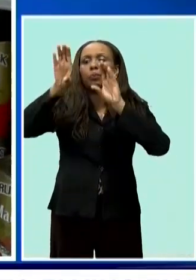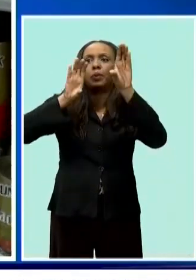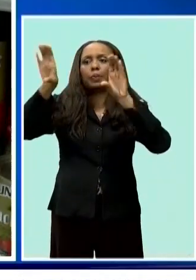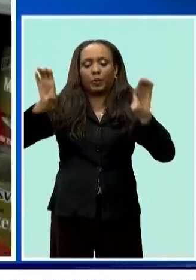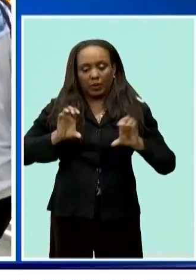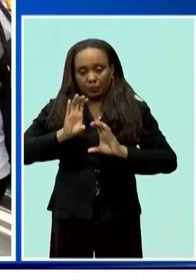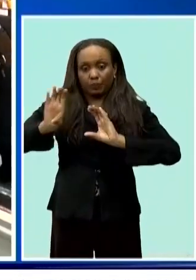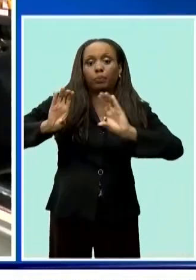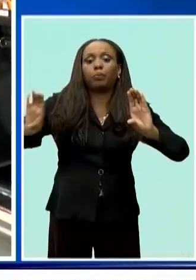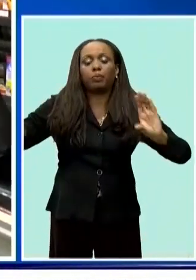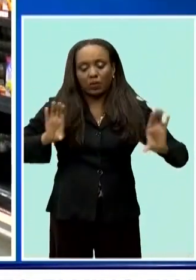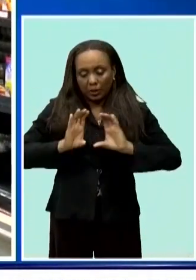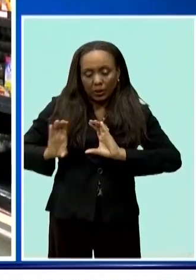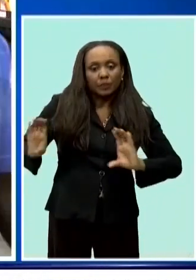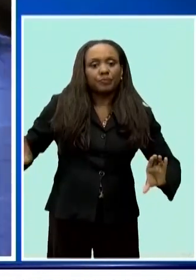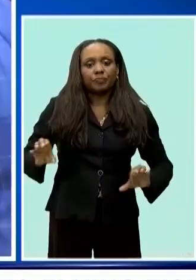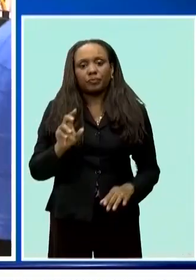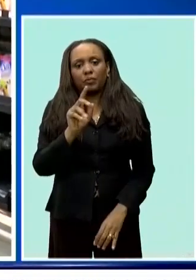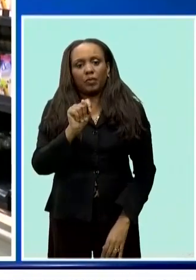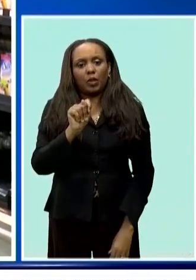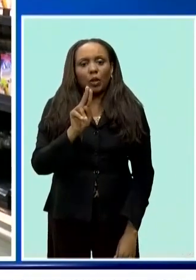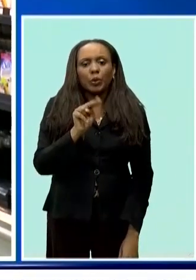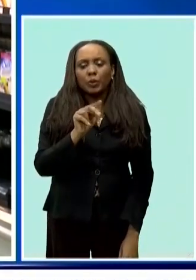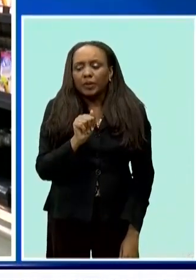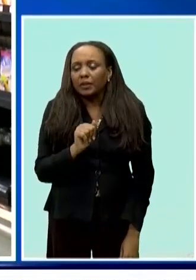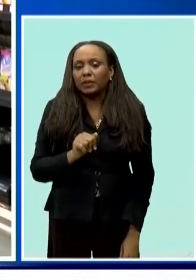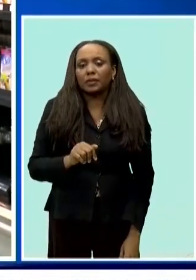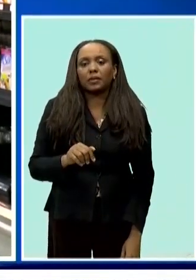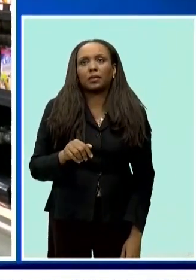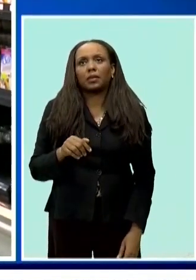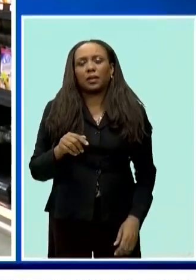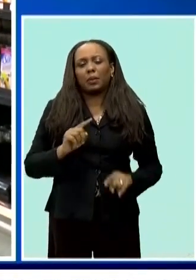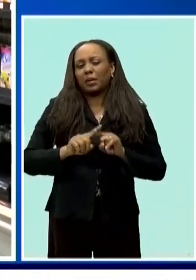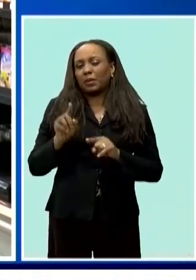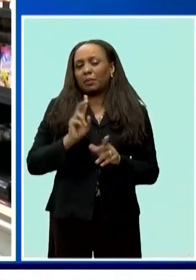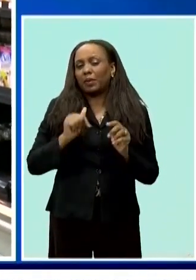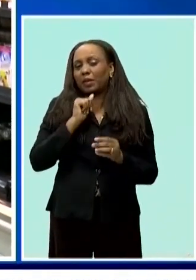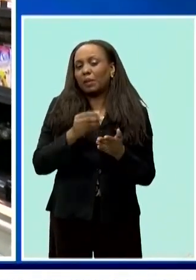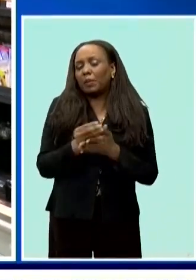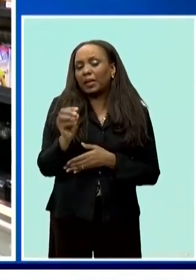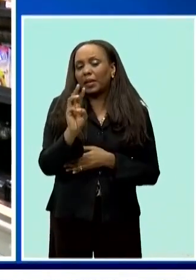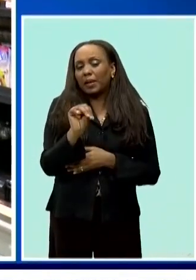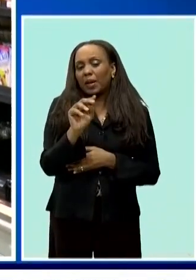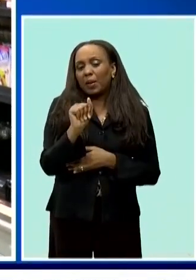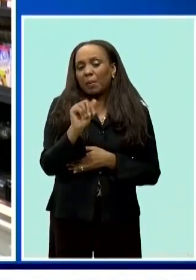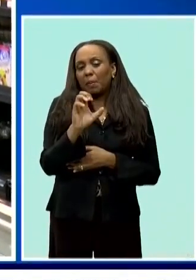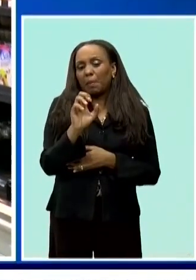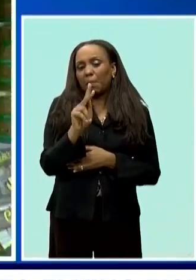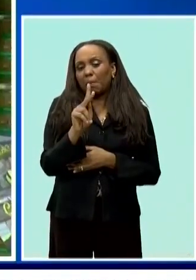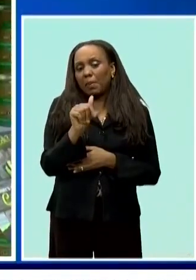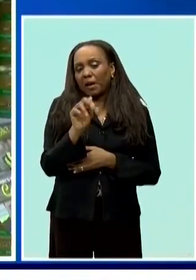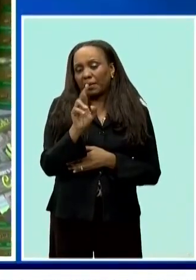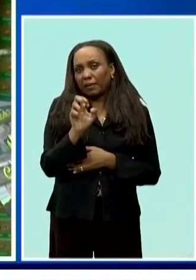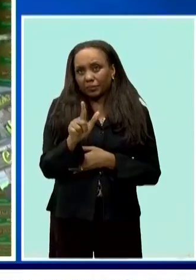other hand, some are opting for canned fish from the supermarkets. Up till last night, we had a good